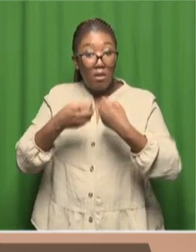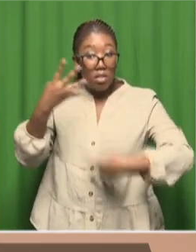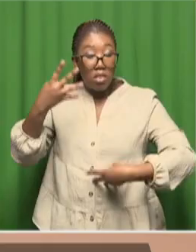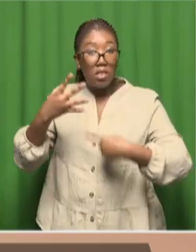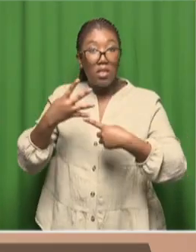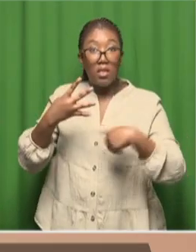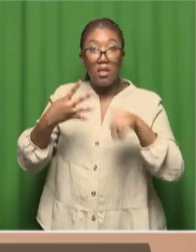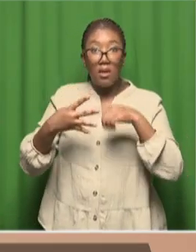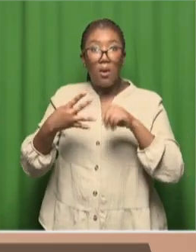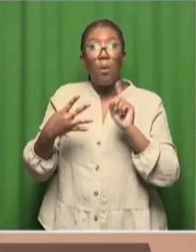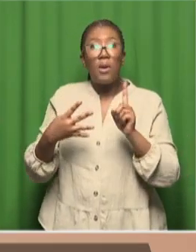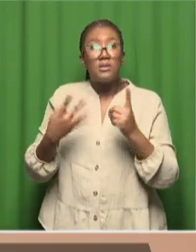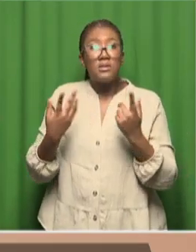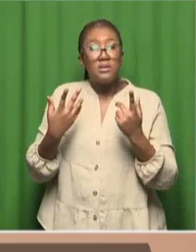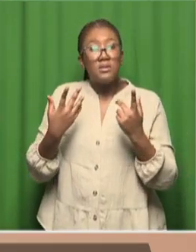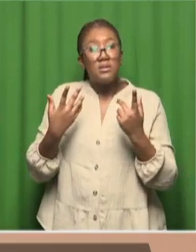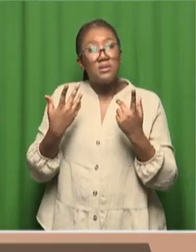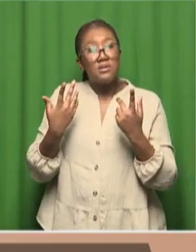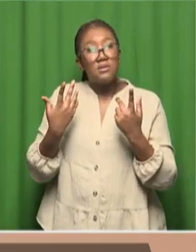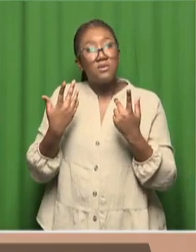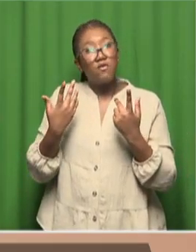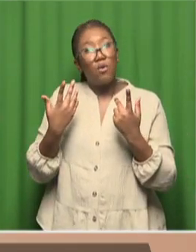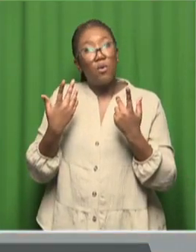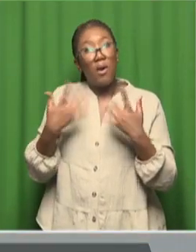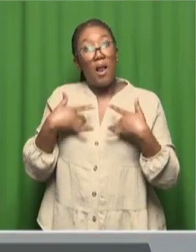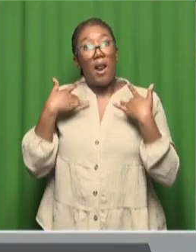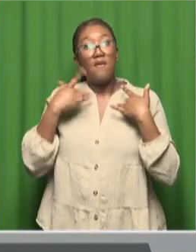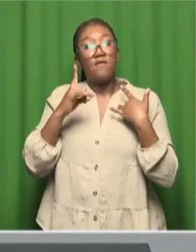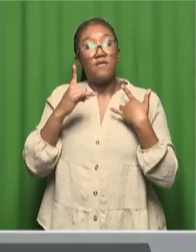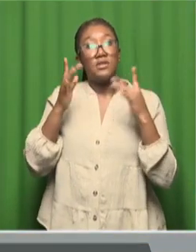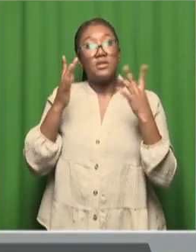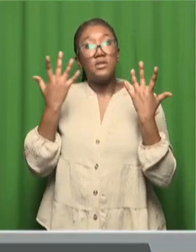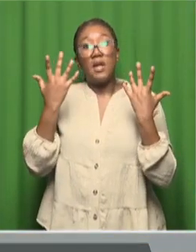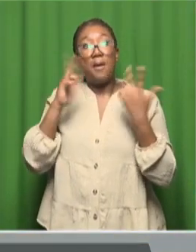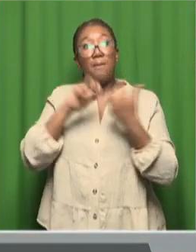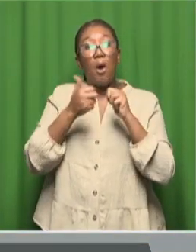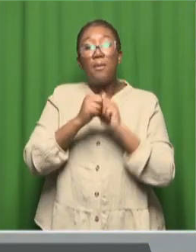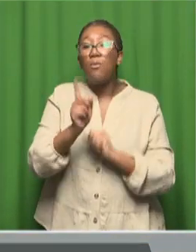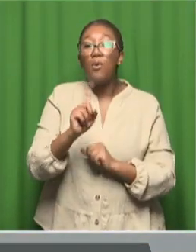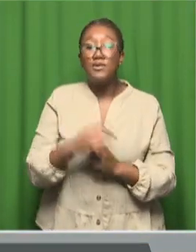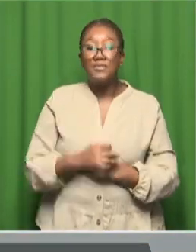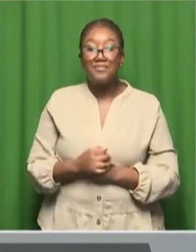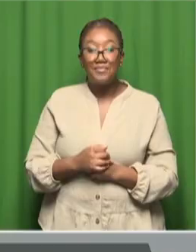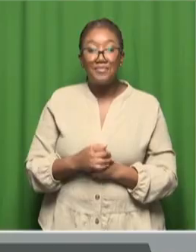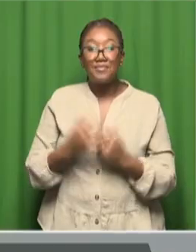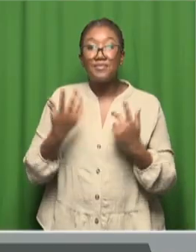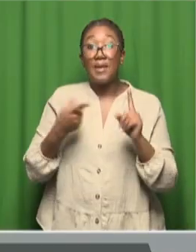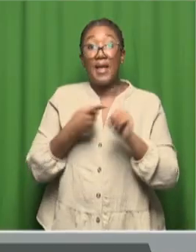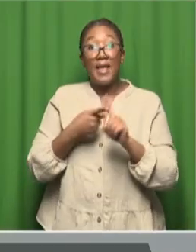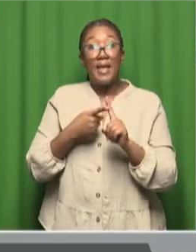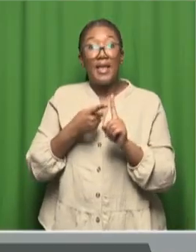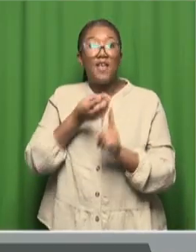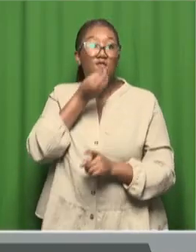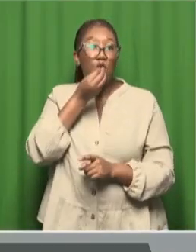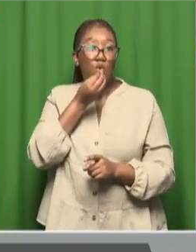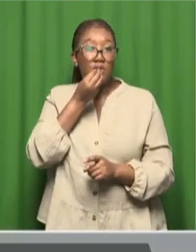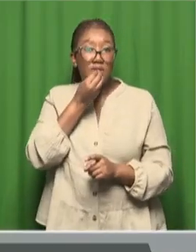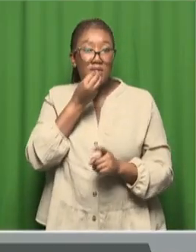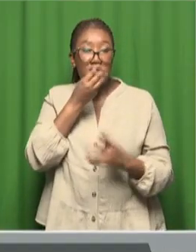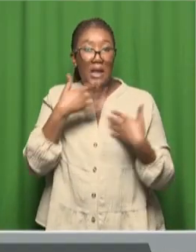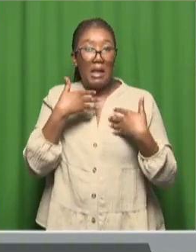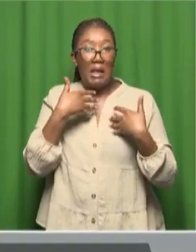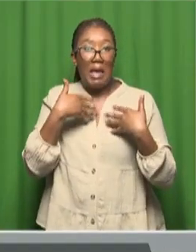So what is it that's the biggest problem with lifestyle? So with lifestyle, we have poor diet, so eating too many